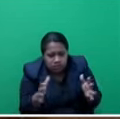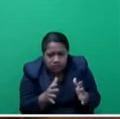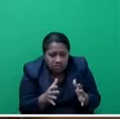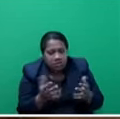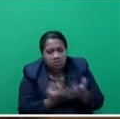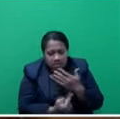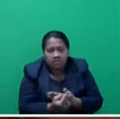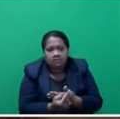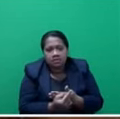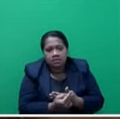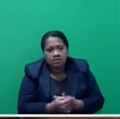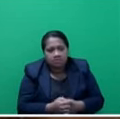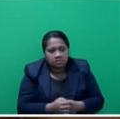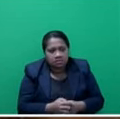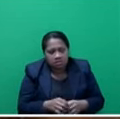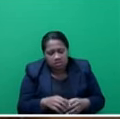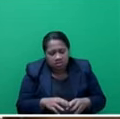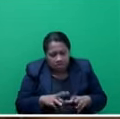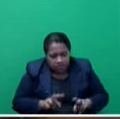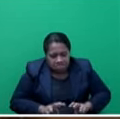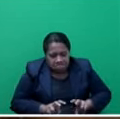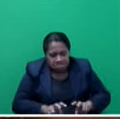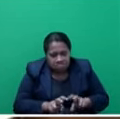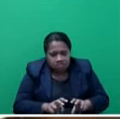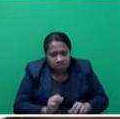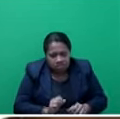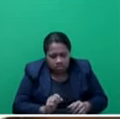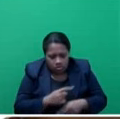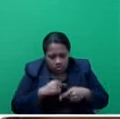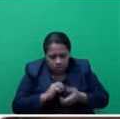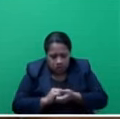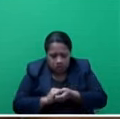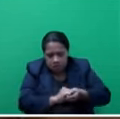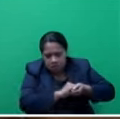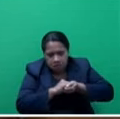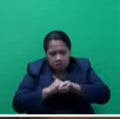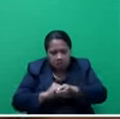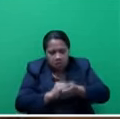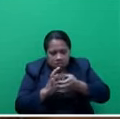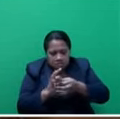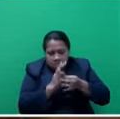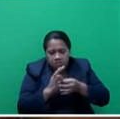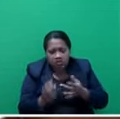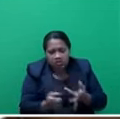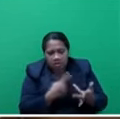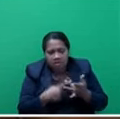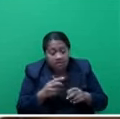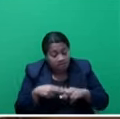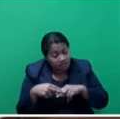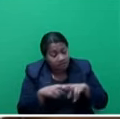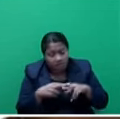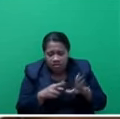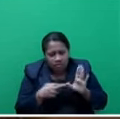better chance at achieving our best future by acting in solidarity with others. Fiji responded